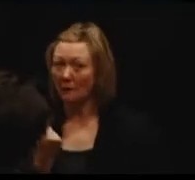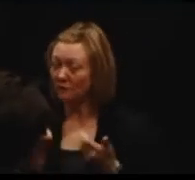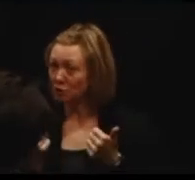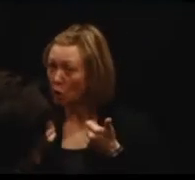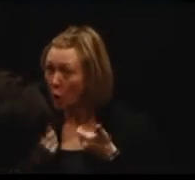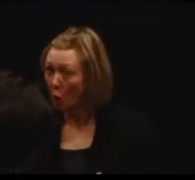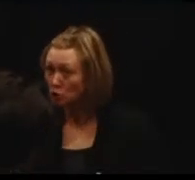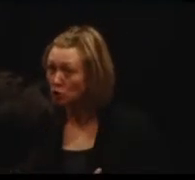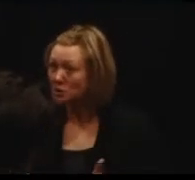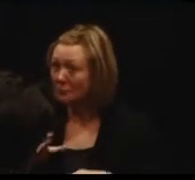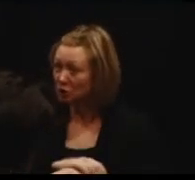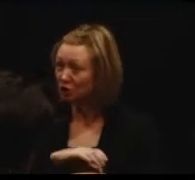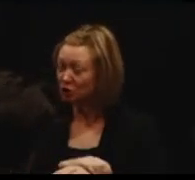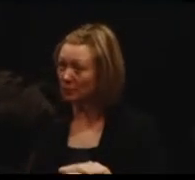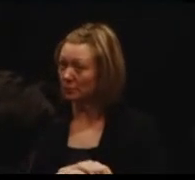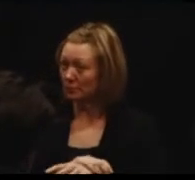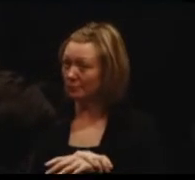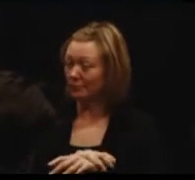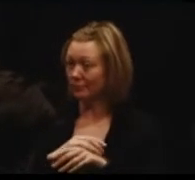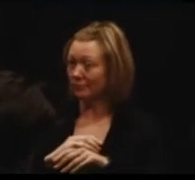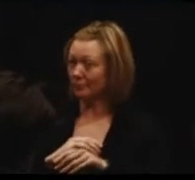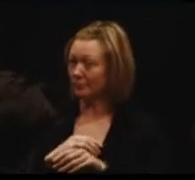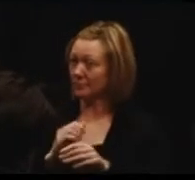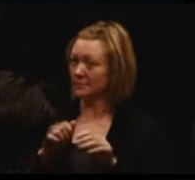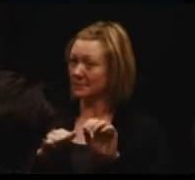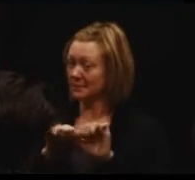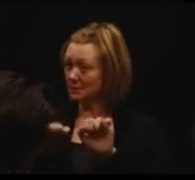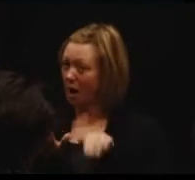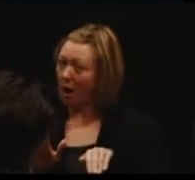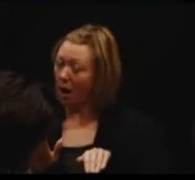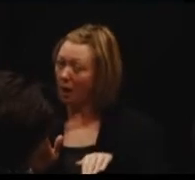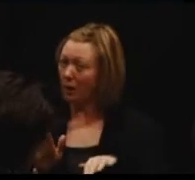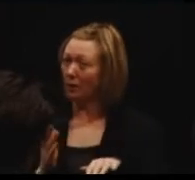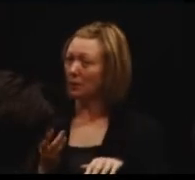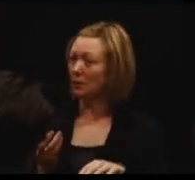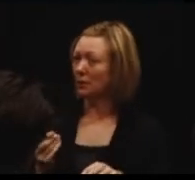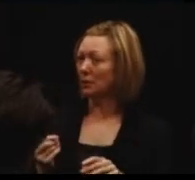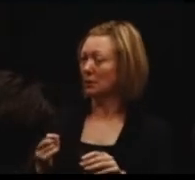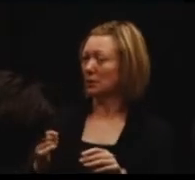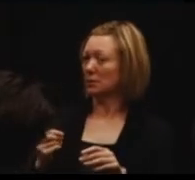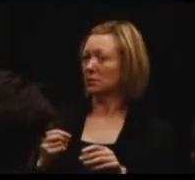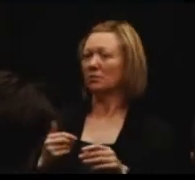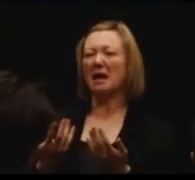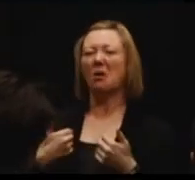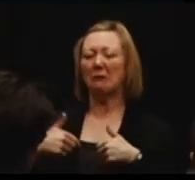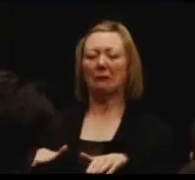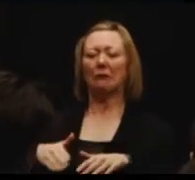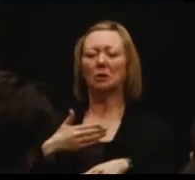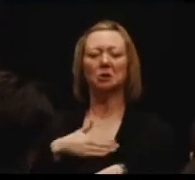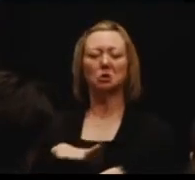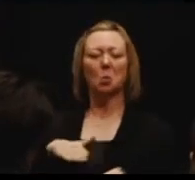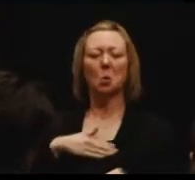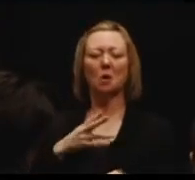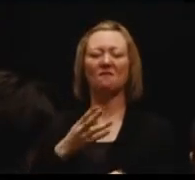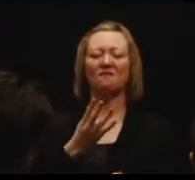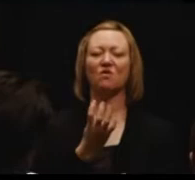especially small ones, do we not want to? We don't want to take on anymore the 4 years, 6 years, 10 years, or if you Juro loves